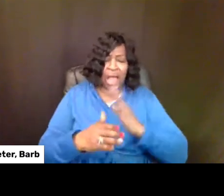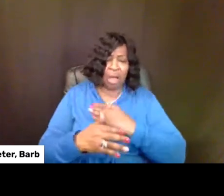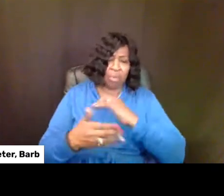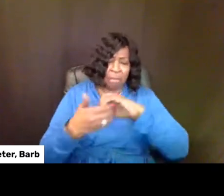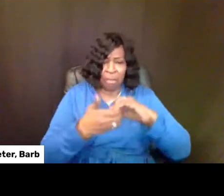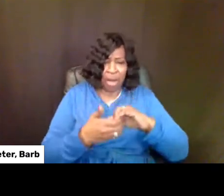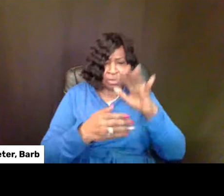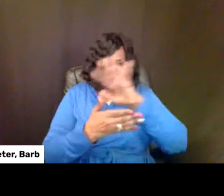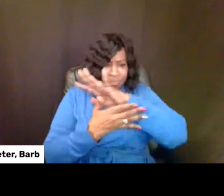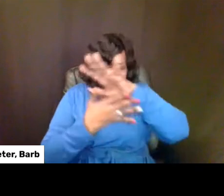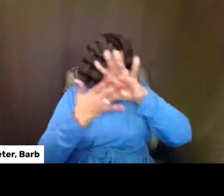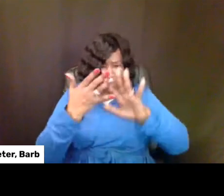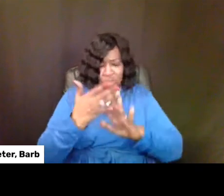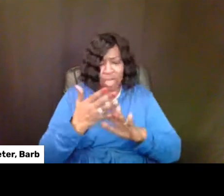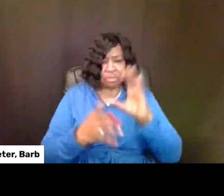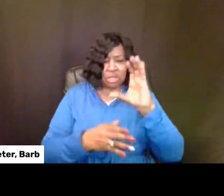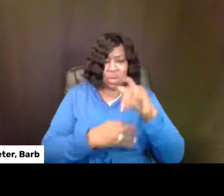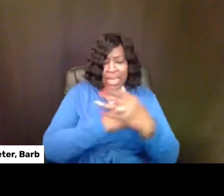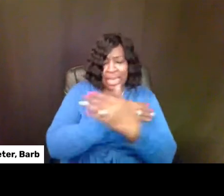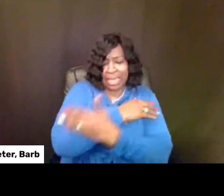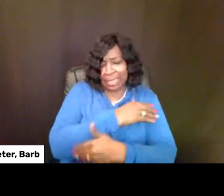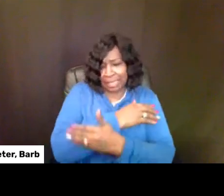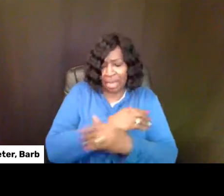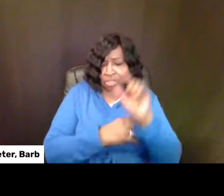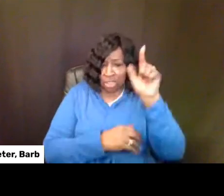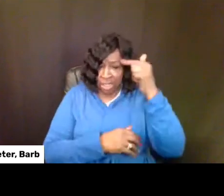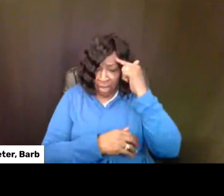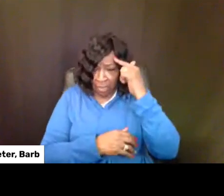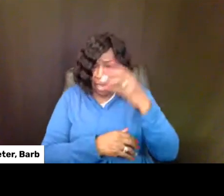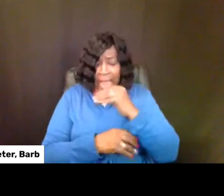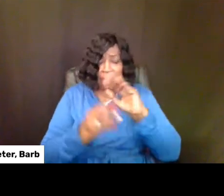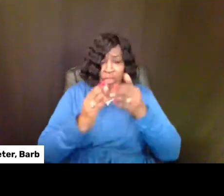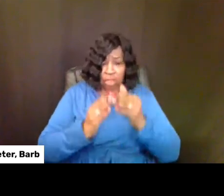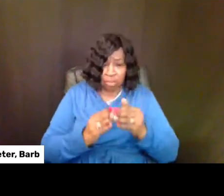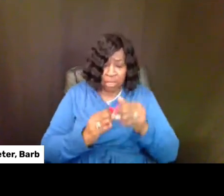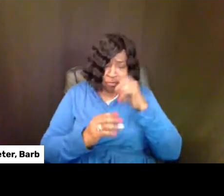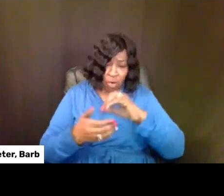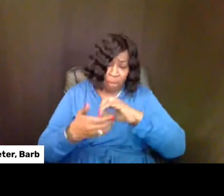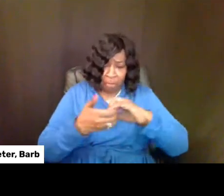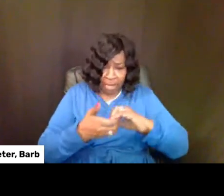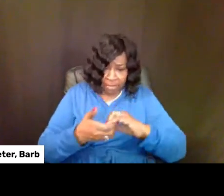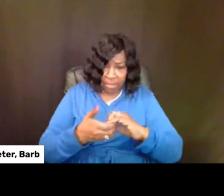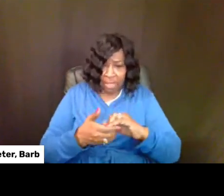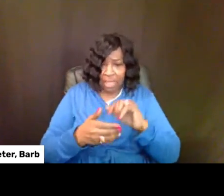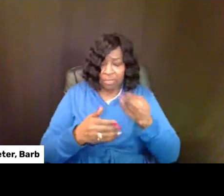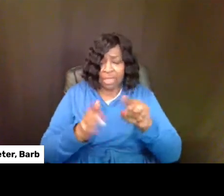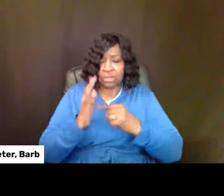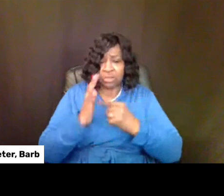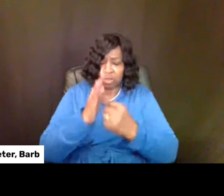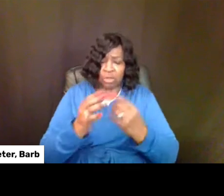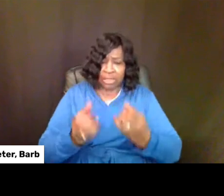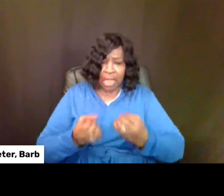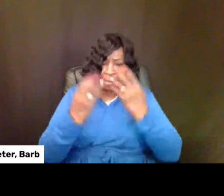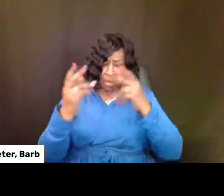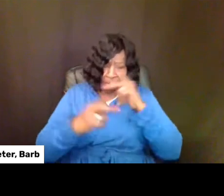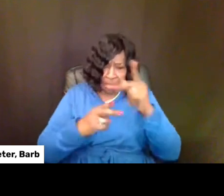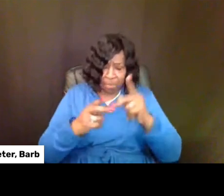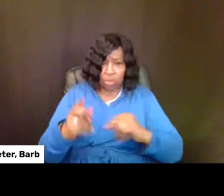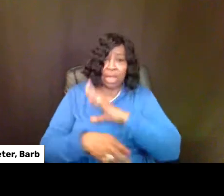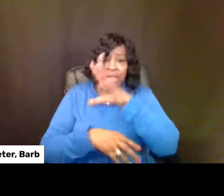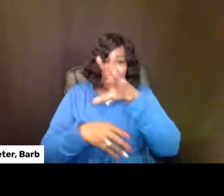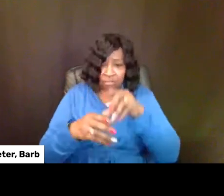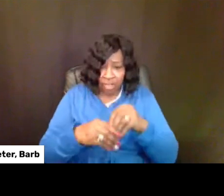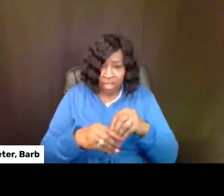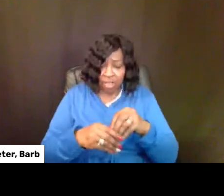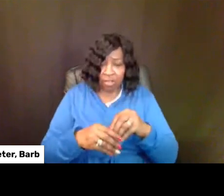and in the community for partnership here, because something that's exciting about this is just how many people and entities have bought into it and are